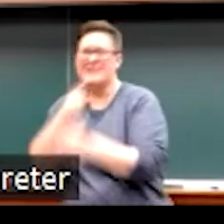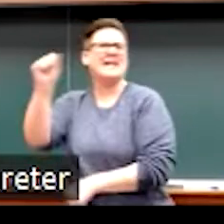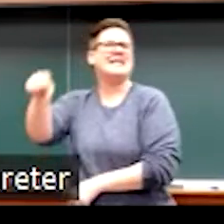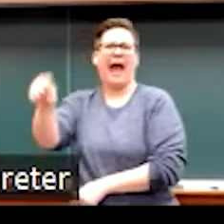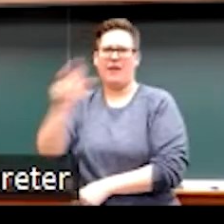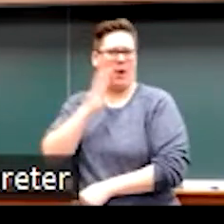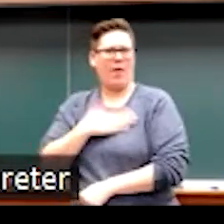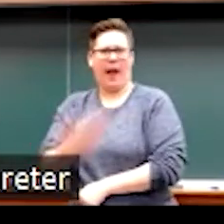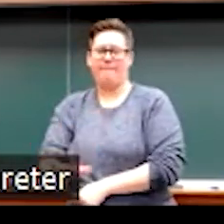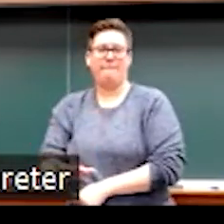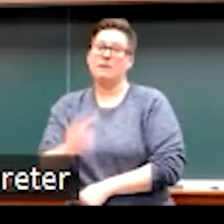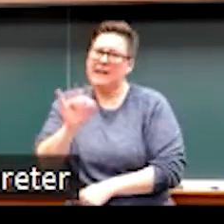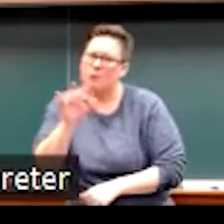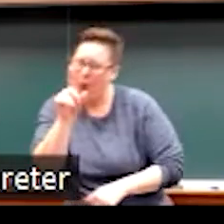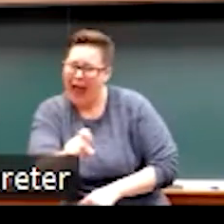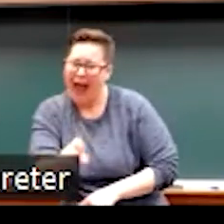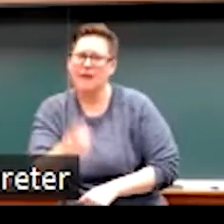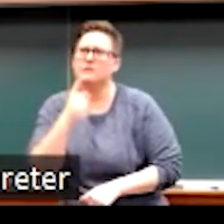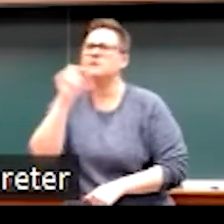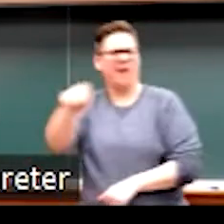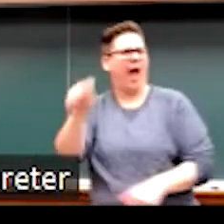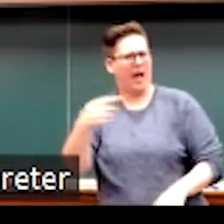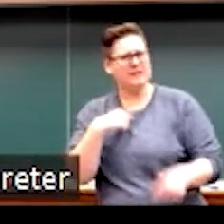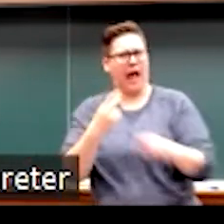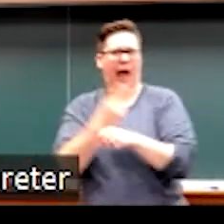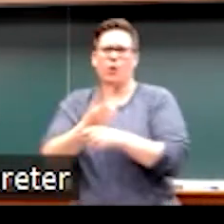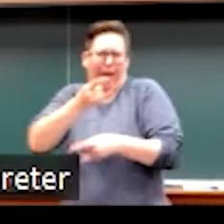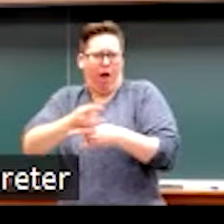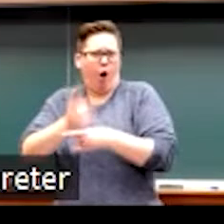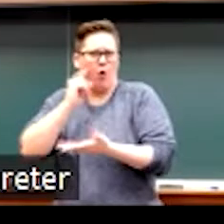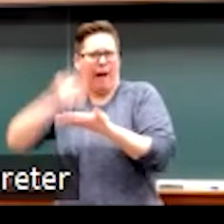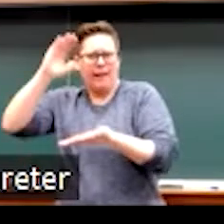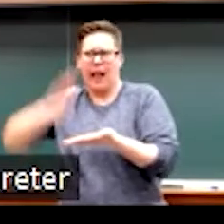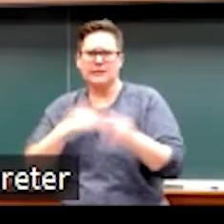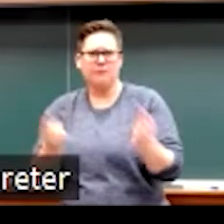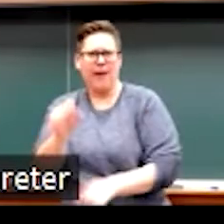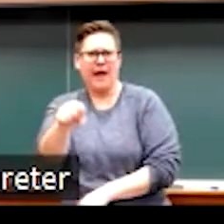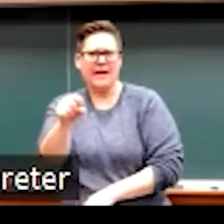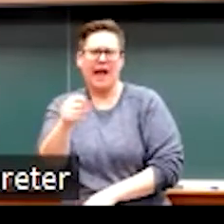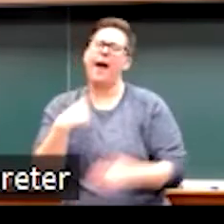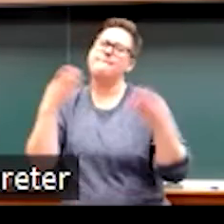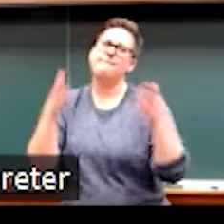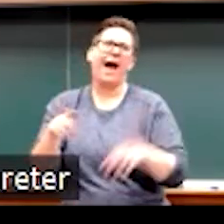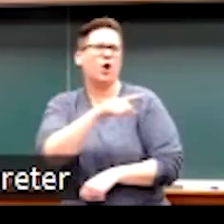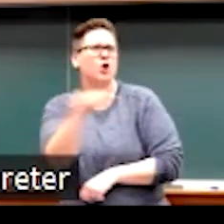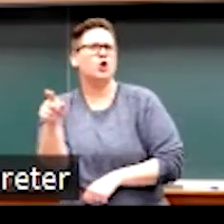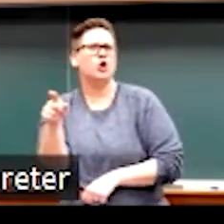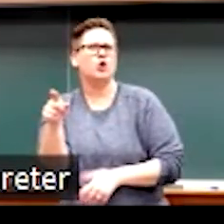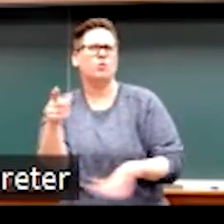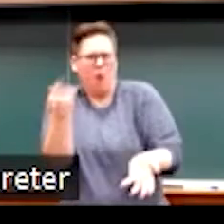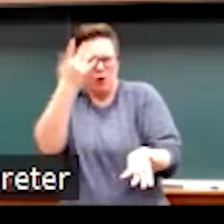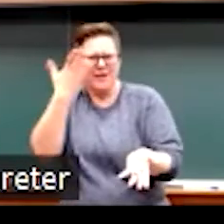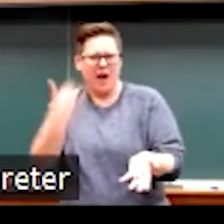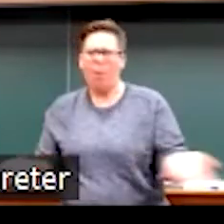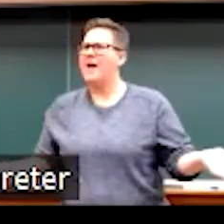have no problem telling you, if you ask, yes, I use alcohol to help cope with my pain. And I bet to everybody in here, right, this makes